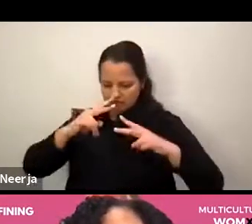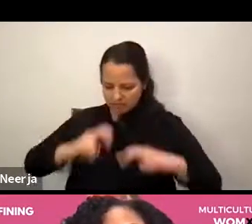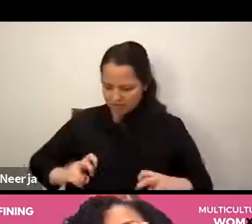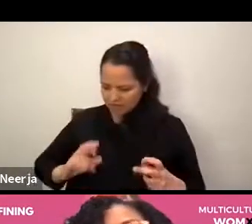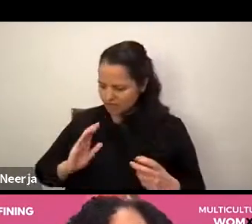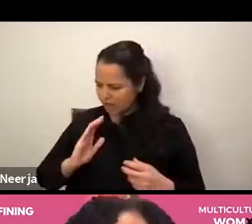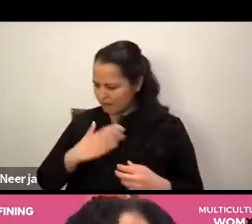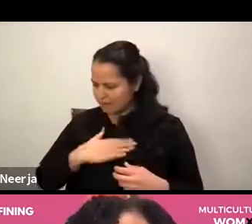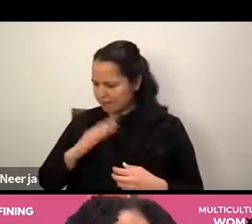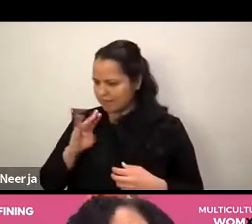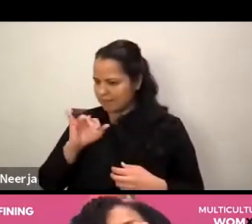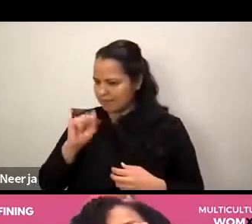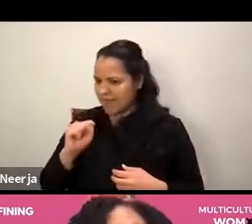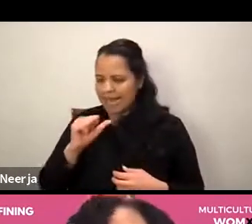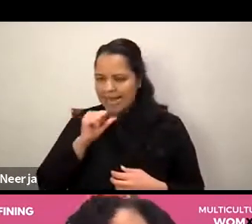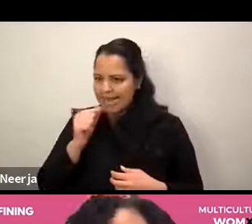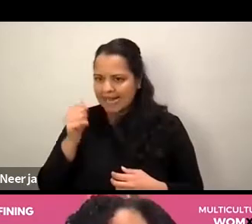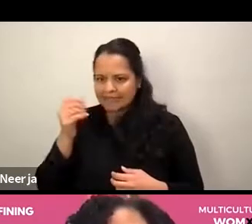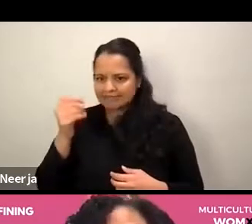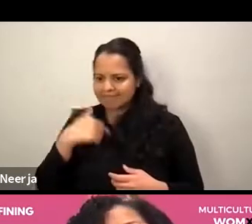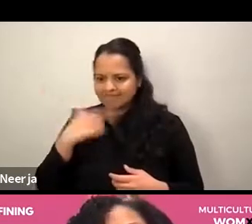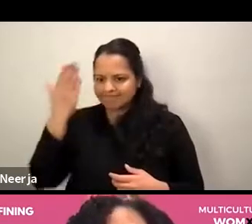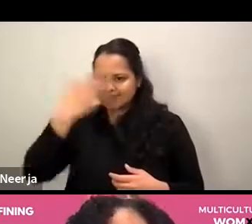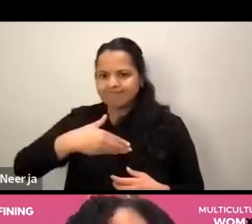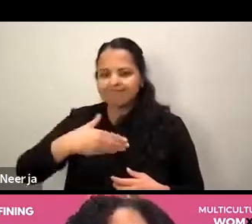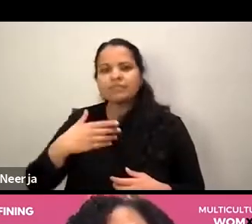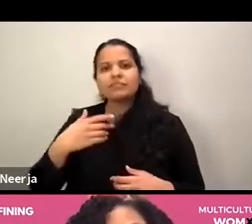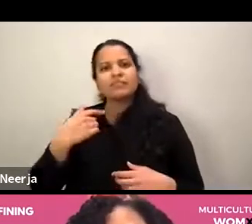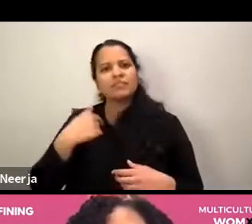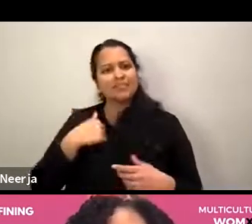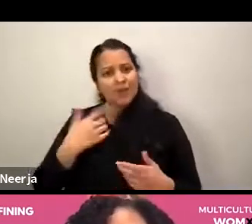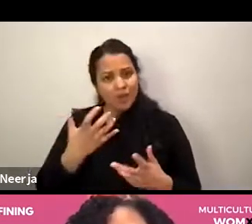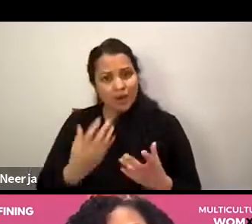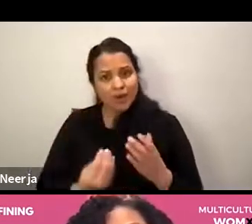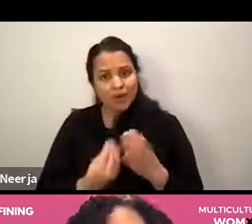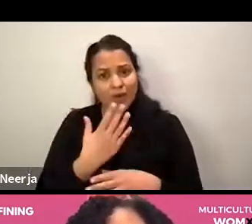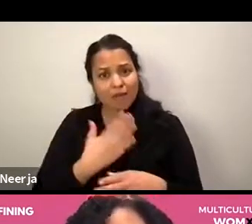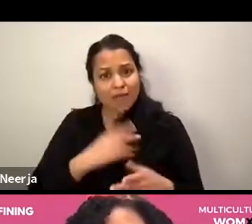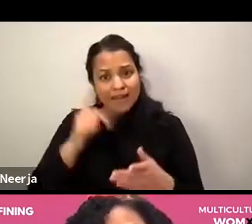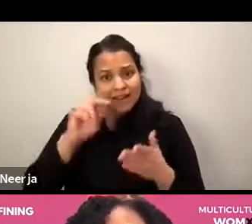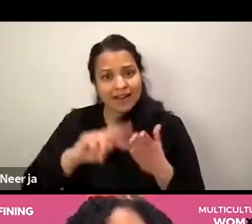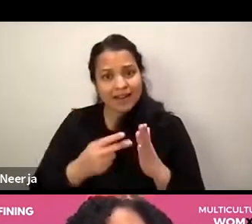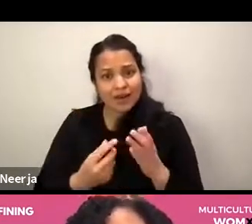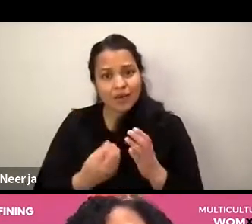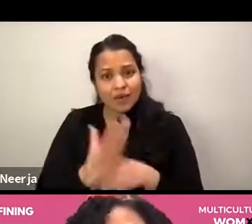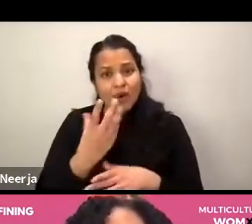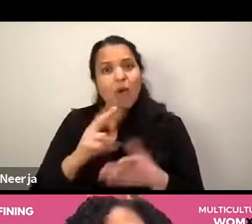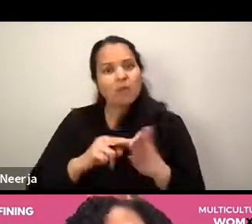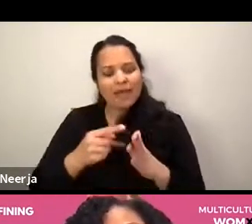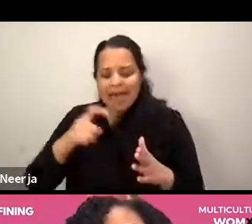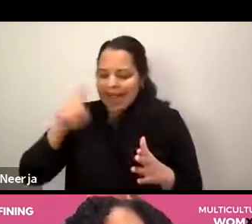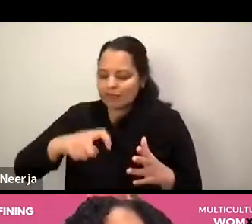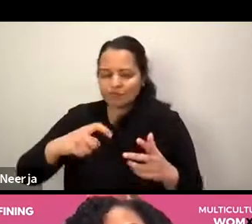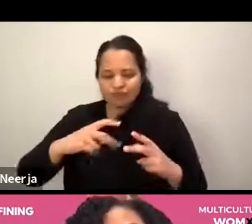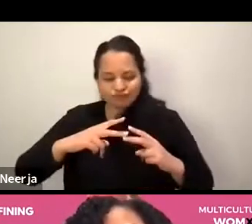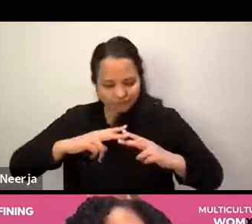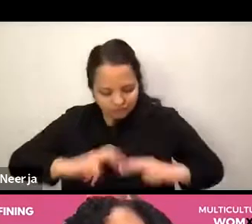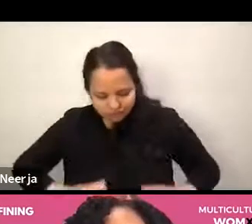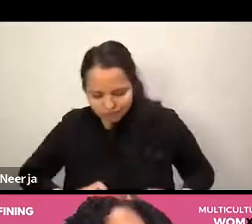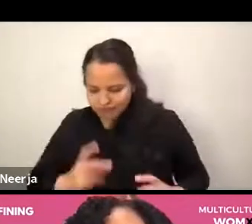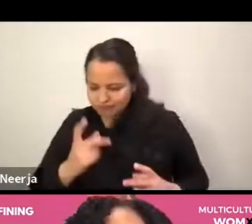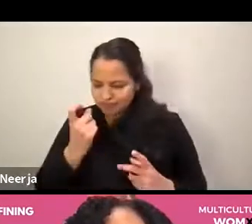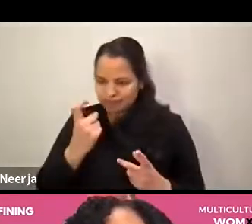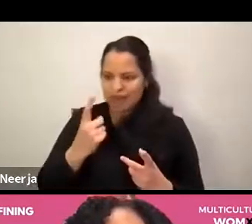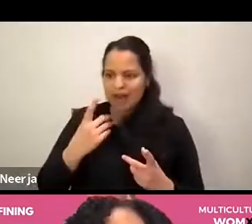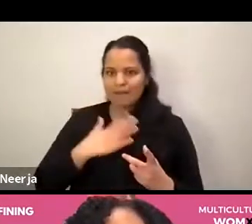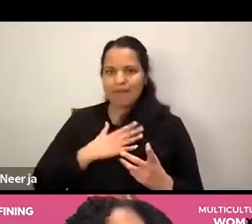and that for us to grow, we must also question ourselves to understand what our part is in America. And so just, a